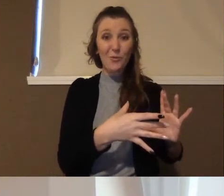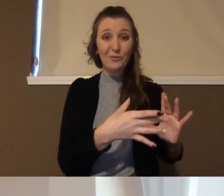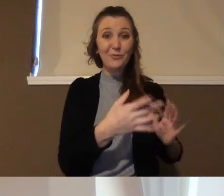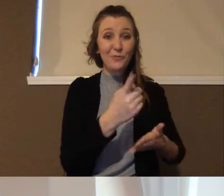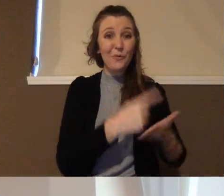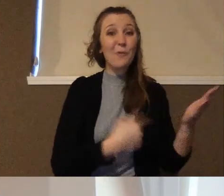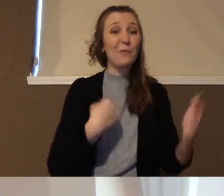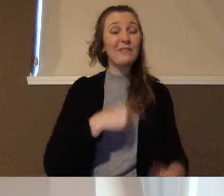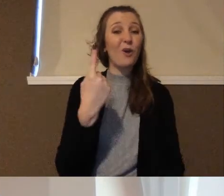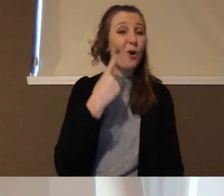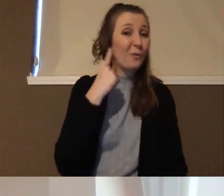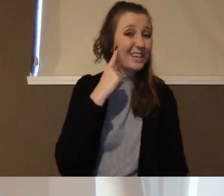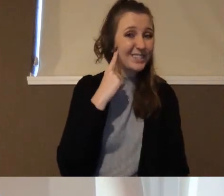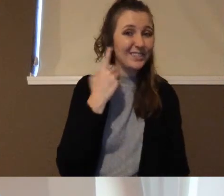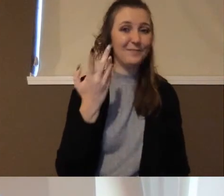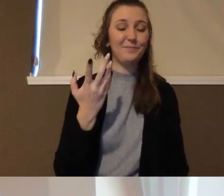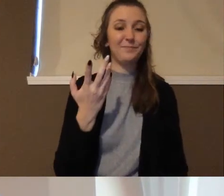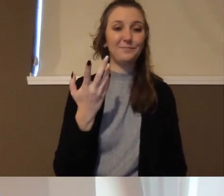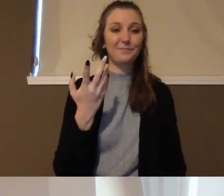was supposed to be.